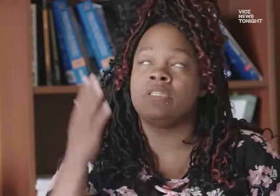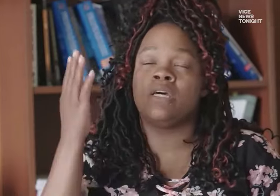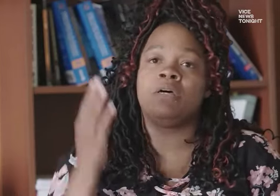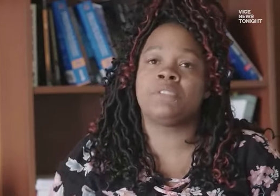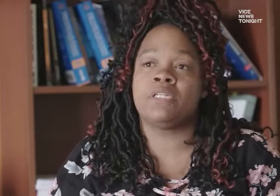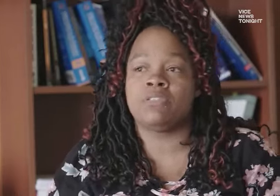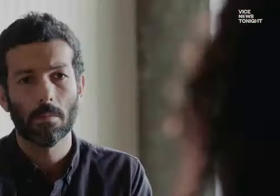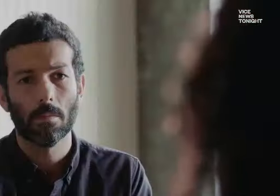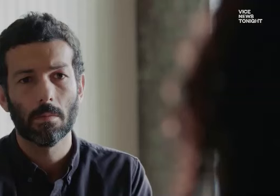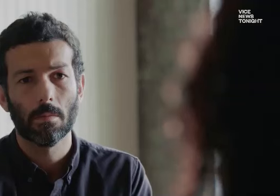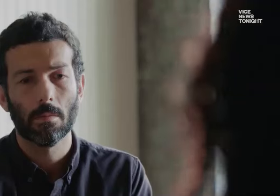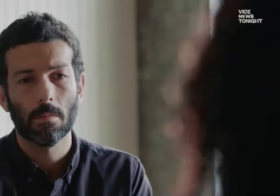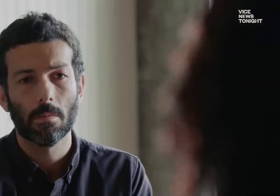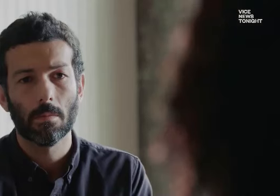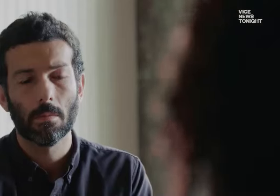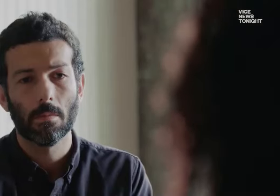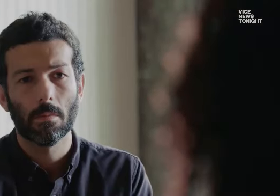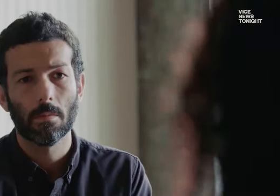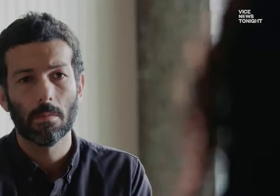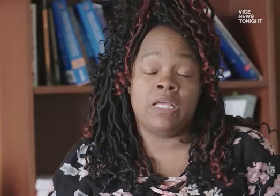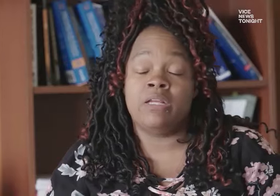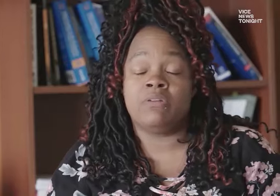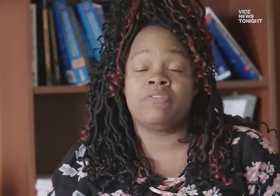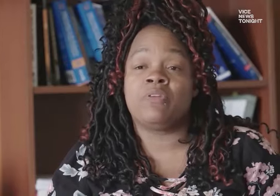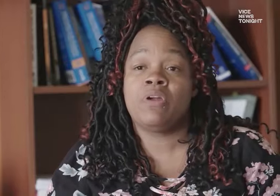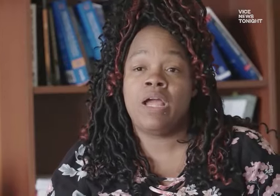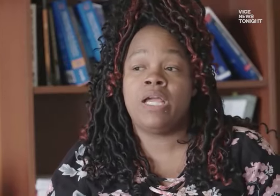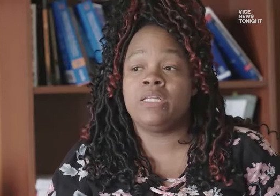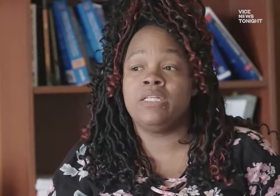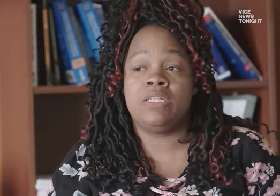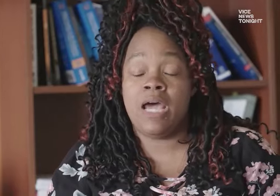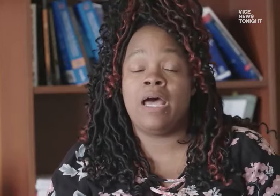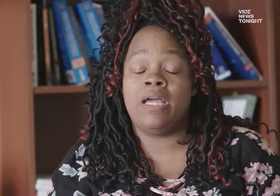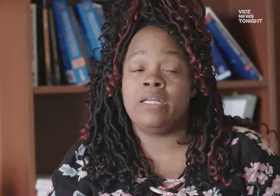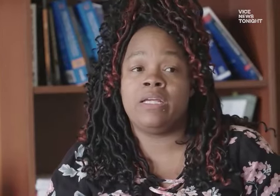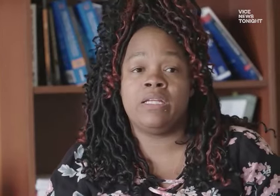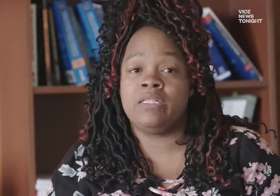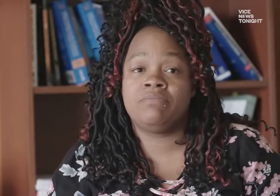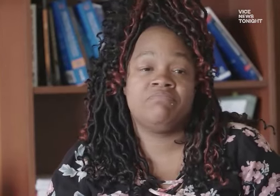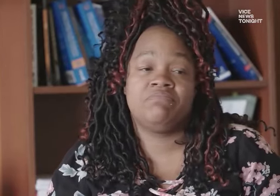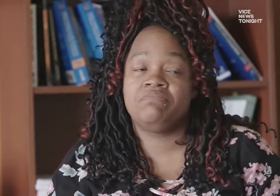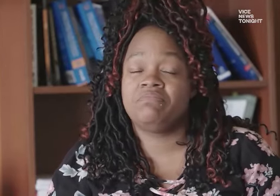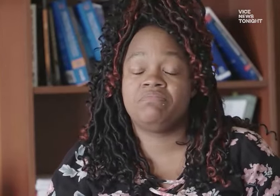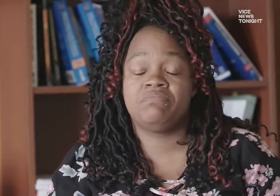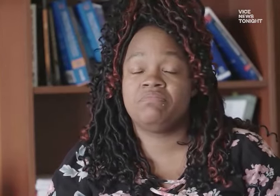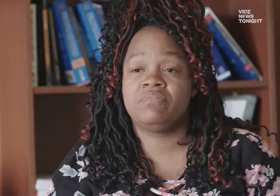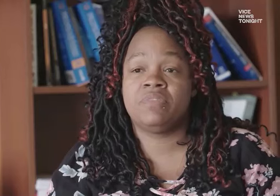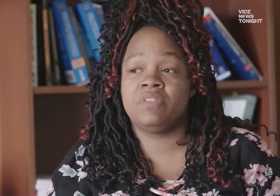apartments, into the upstairs apartment, to see where Breonna laid on the floor at and died. And